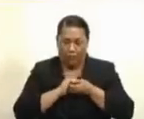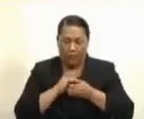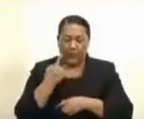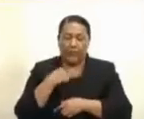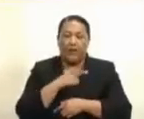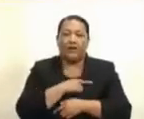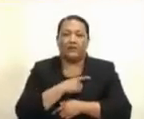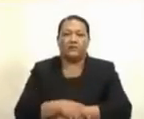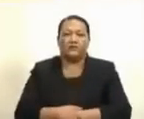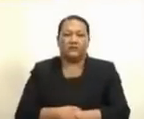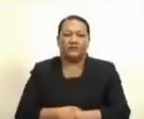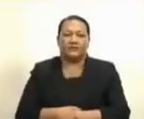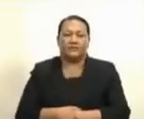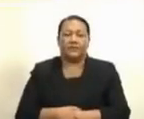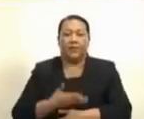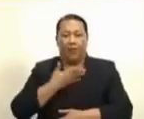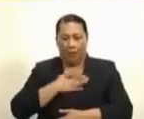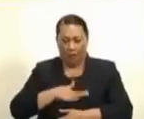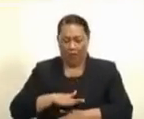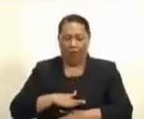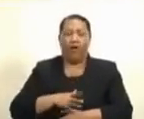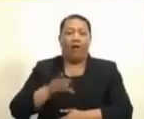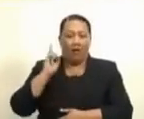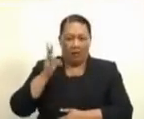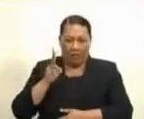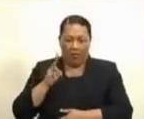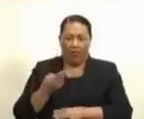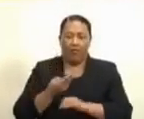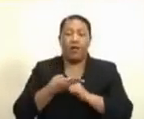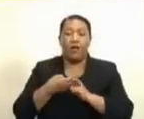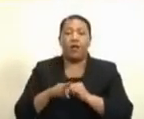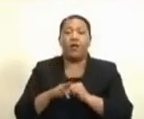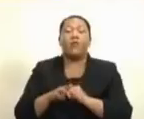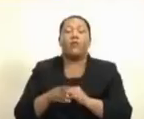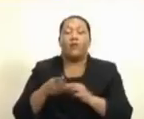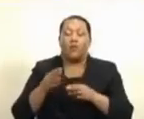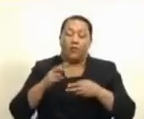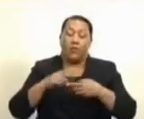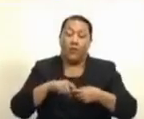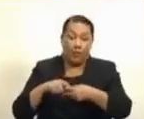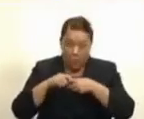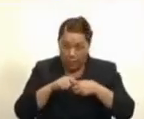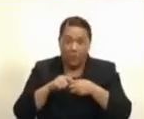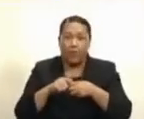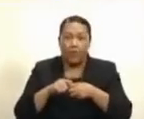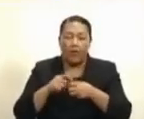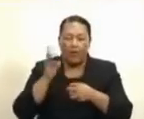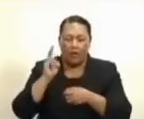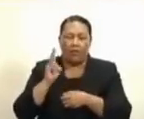and have brought some restoration in our relationships over the past few years, I thank you.